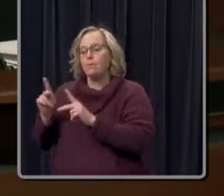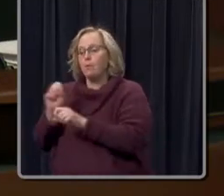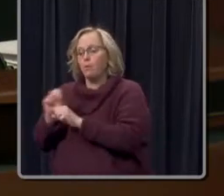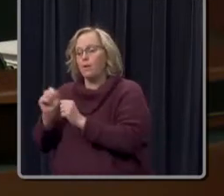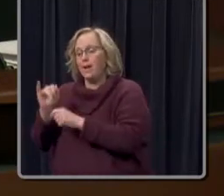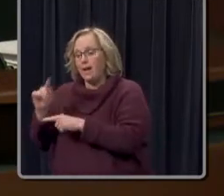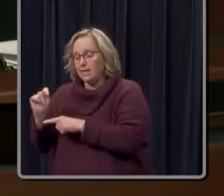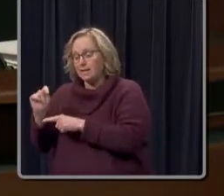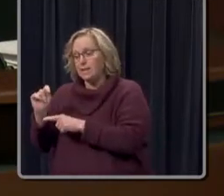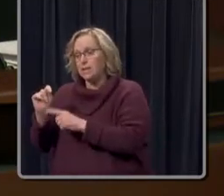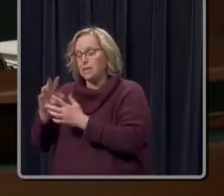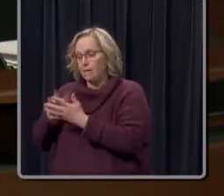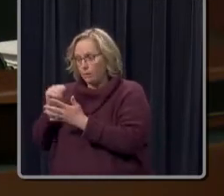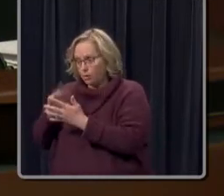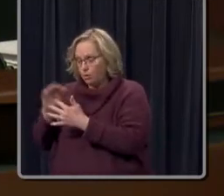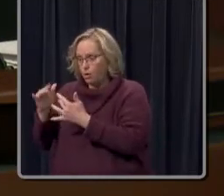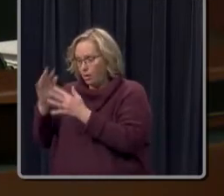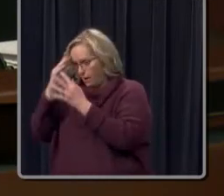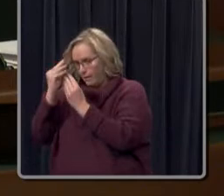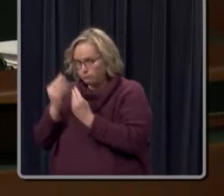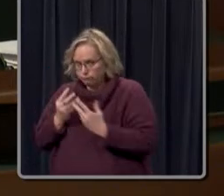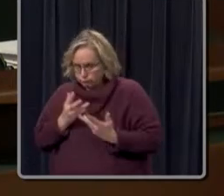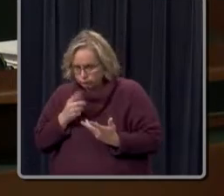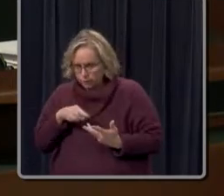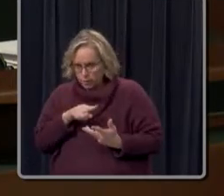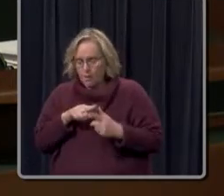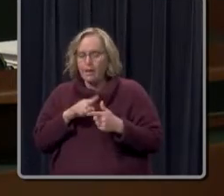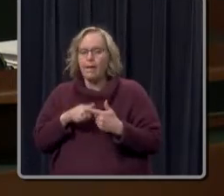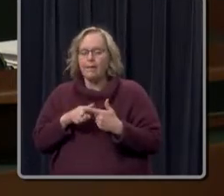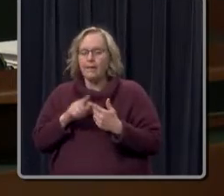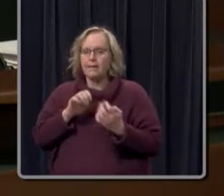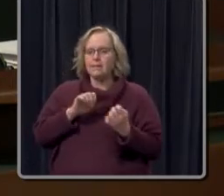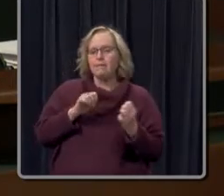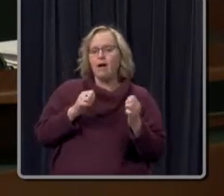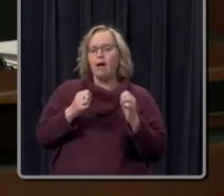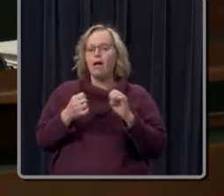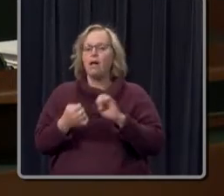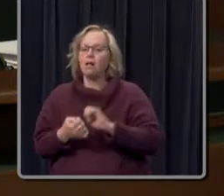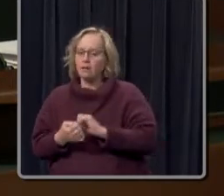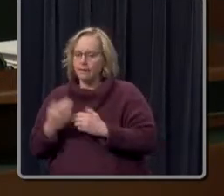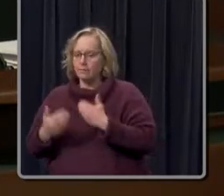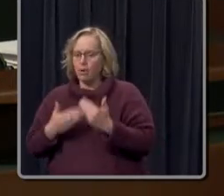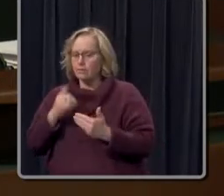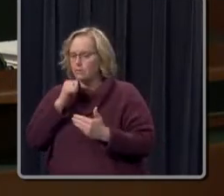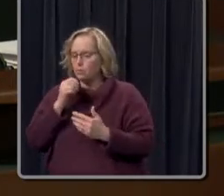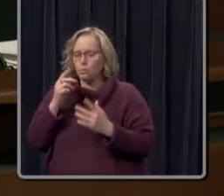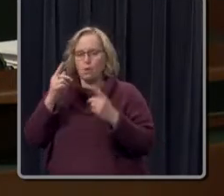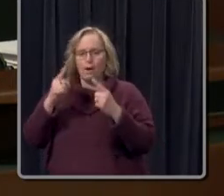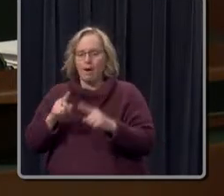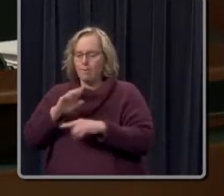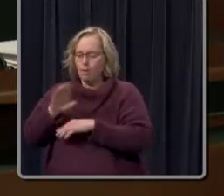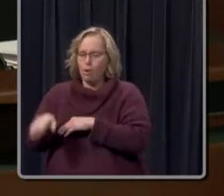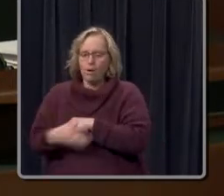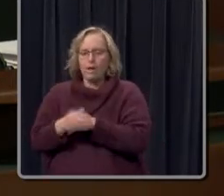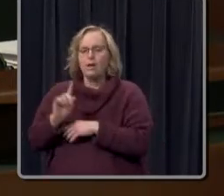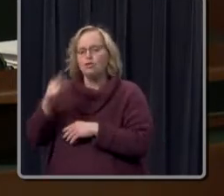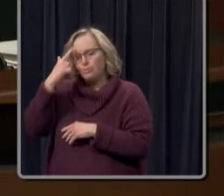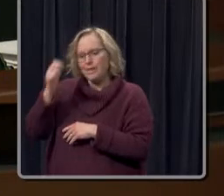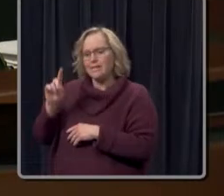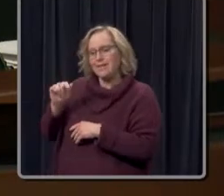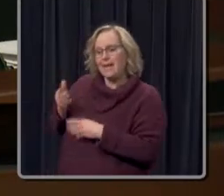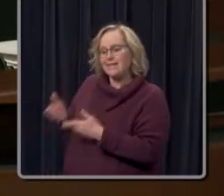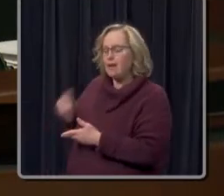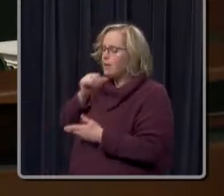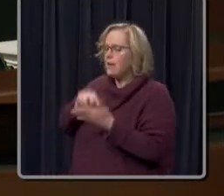then to the teachers. And that's an evolving process, right? It doesn't happen overnight. Just because data is available doesn't mean everybody gets it. And